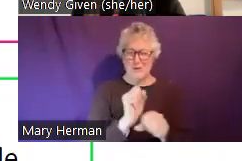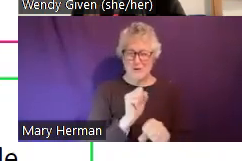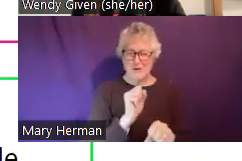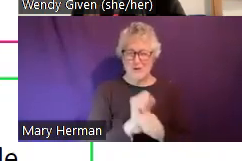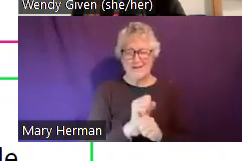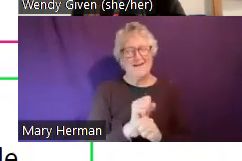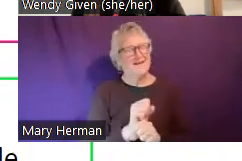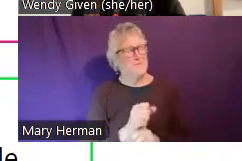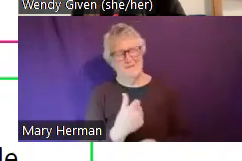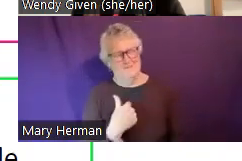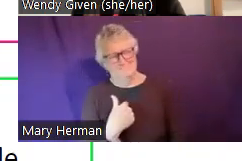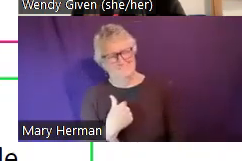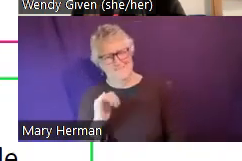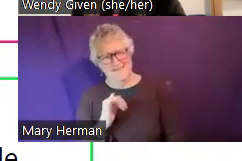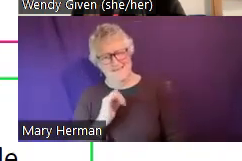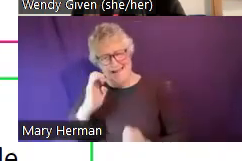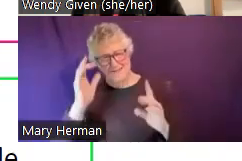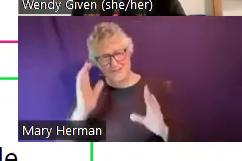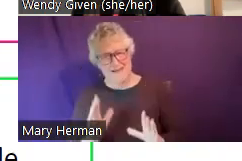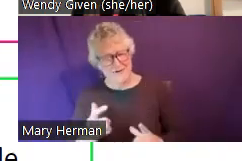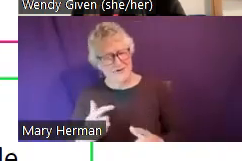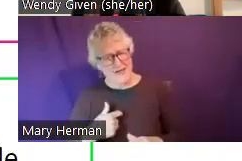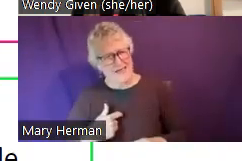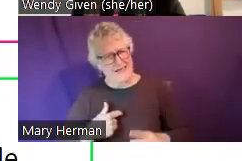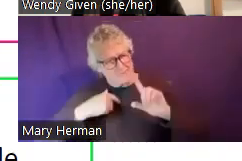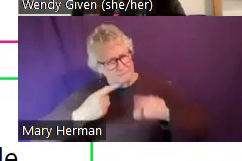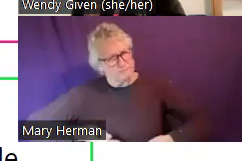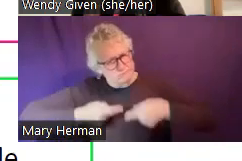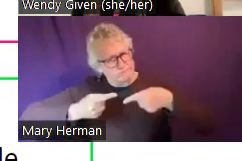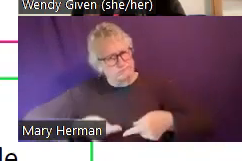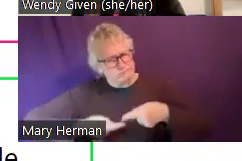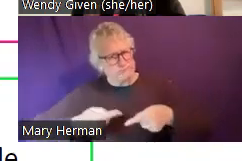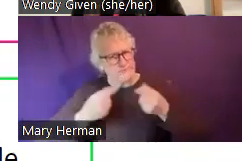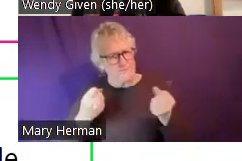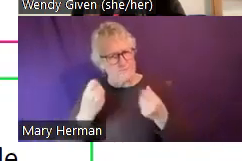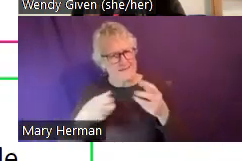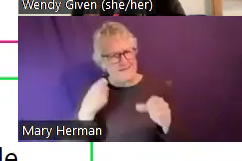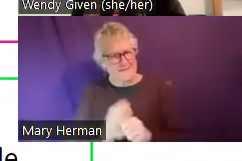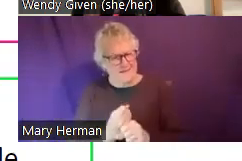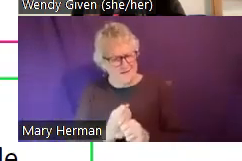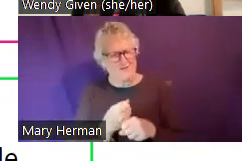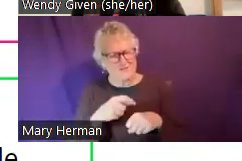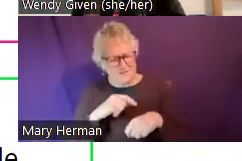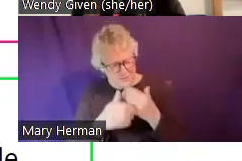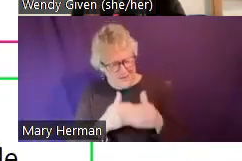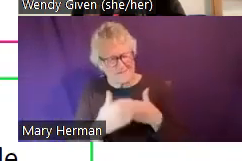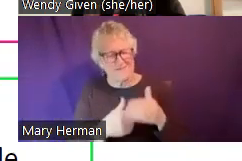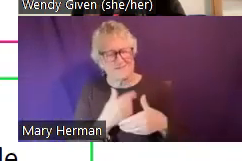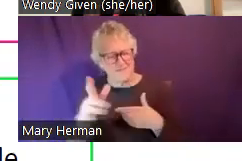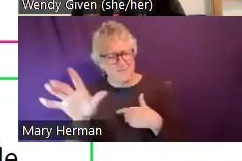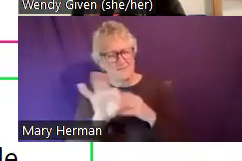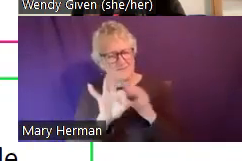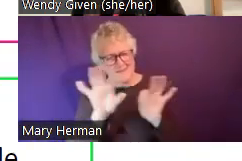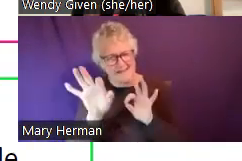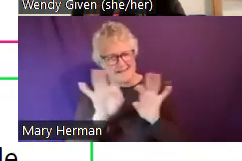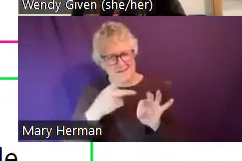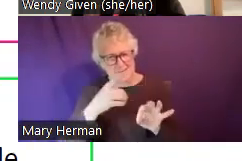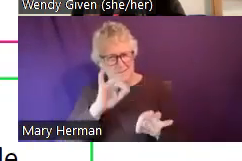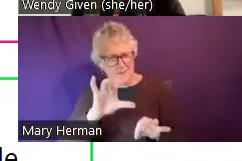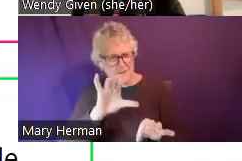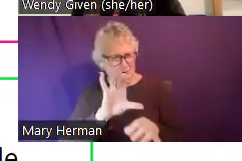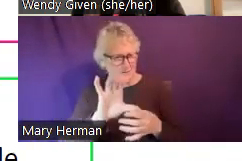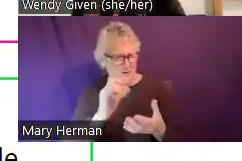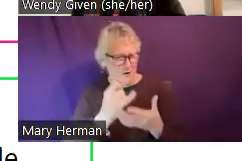with for years, and within the process of selecting public art, it's also something